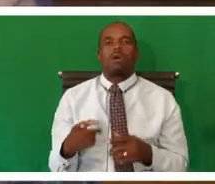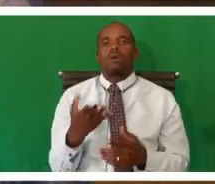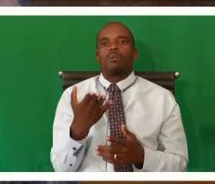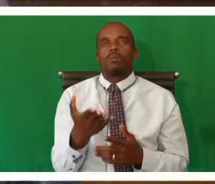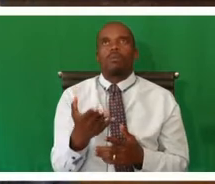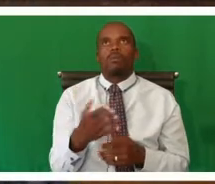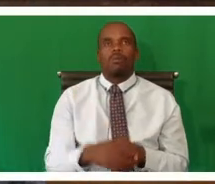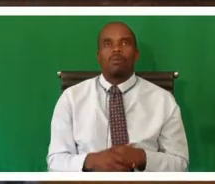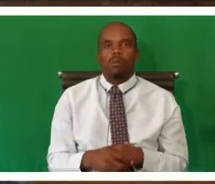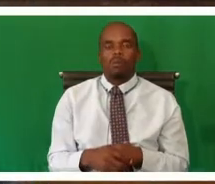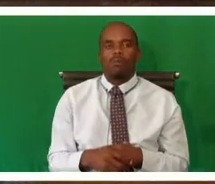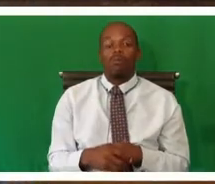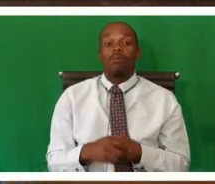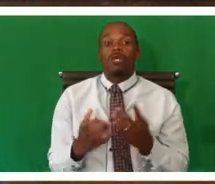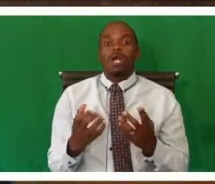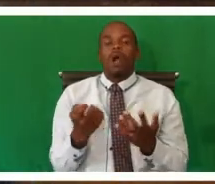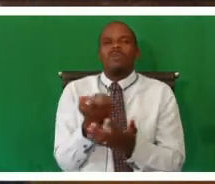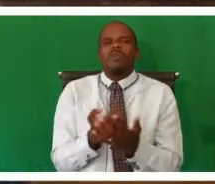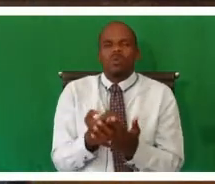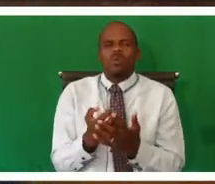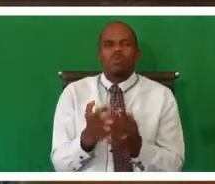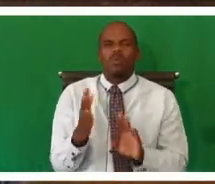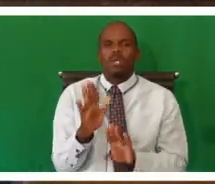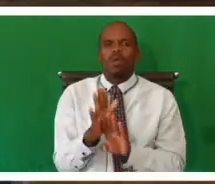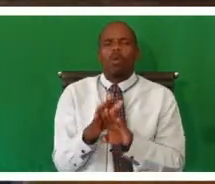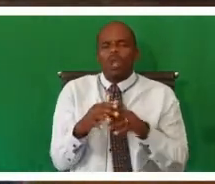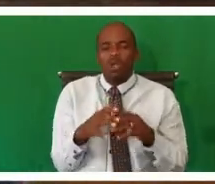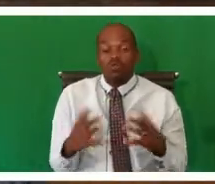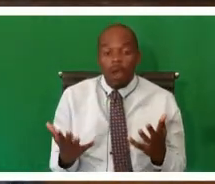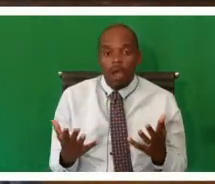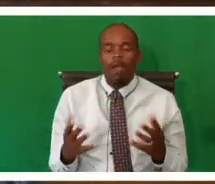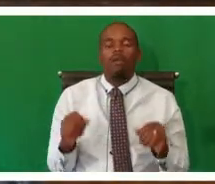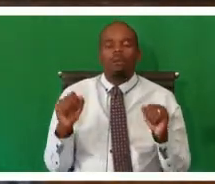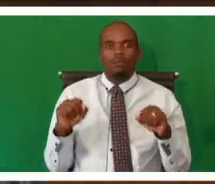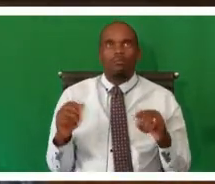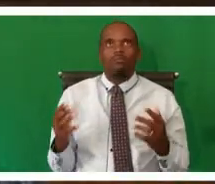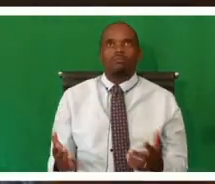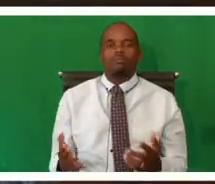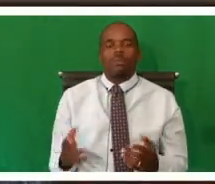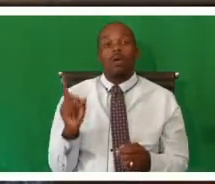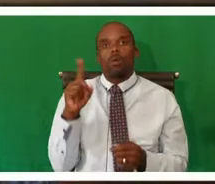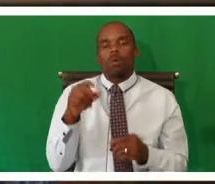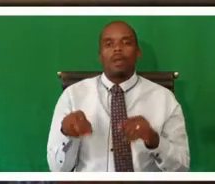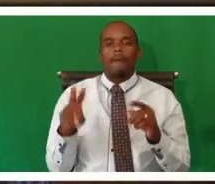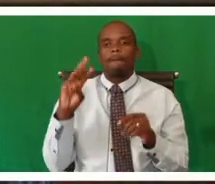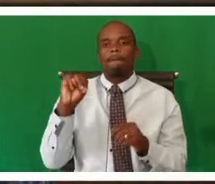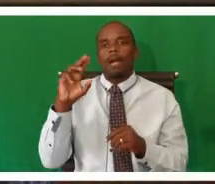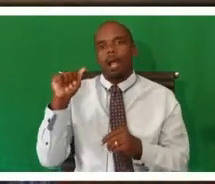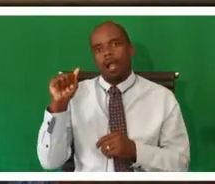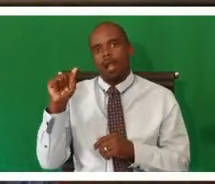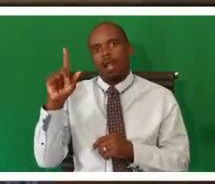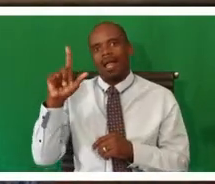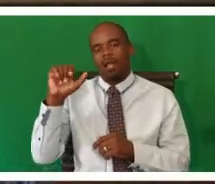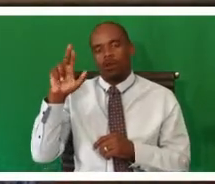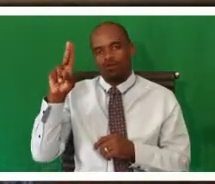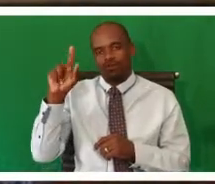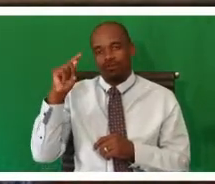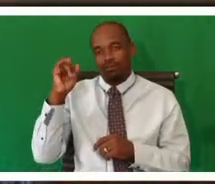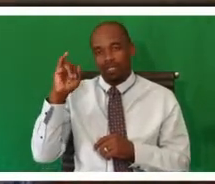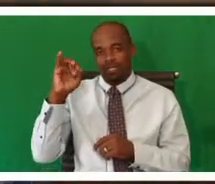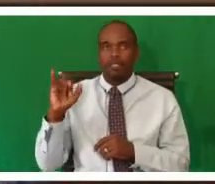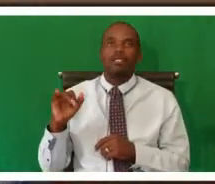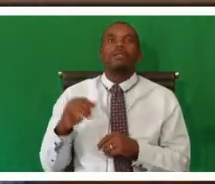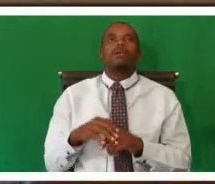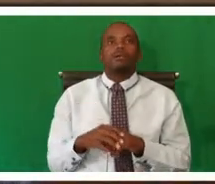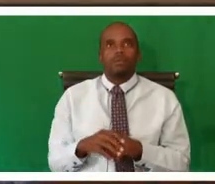Economic Zone. Although it is located in Maluti Apofung, the Special Economic Zone is for